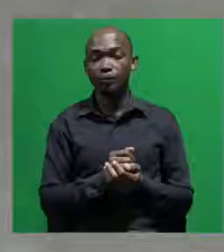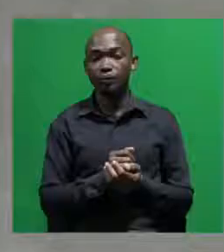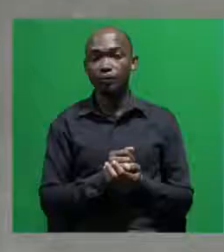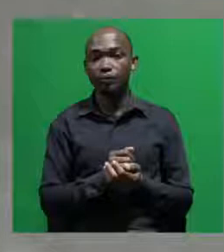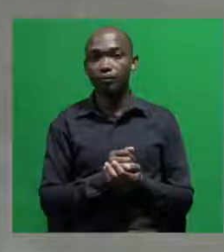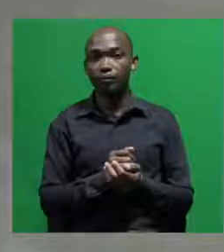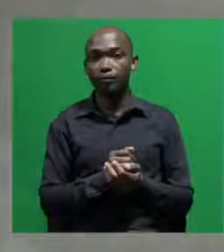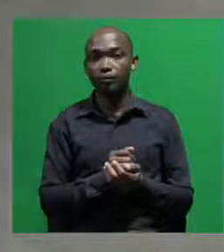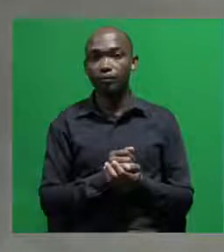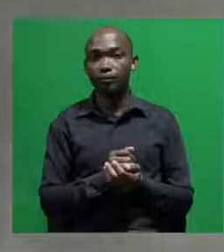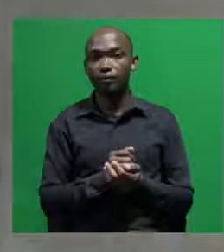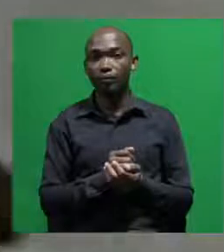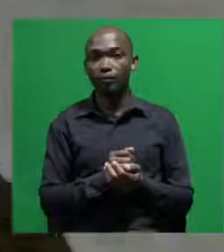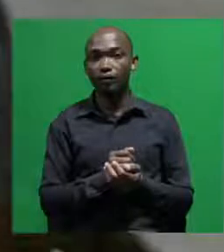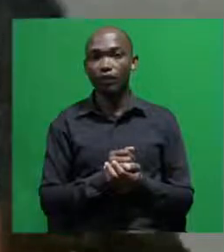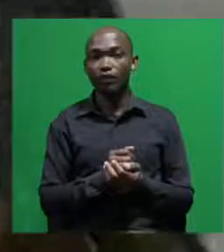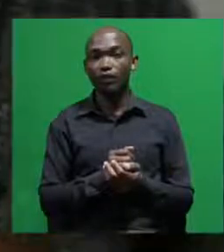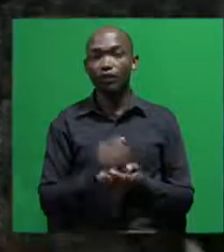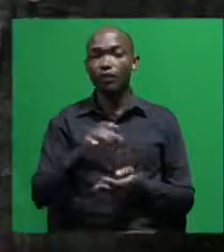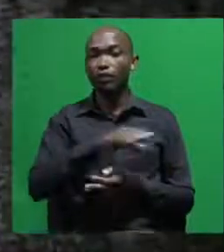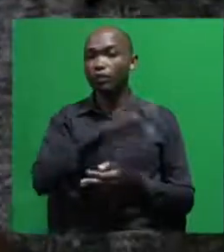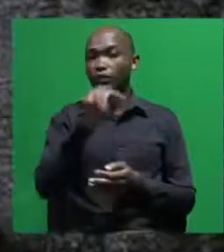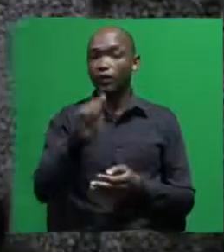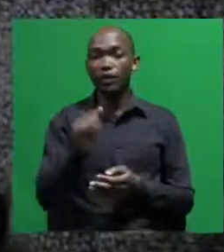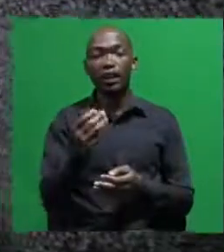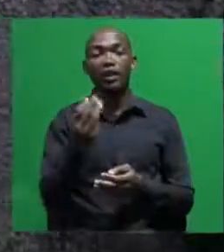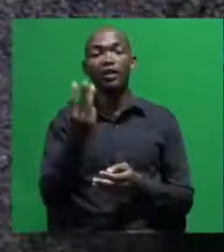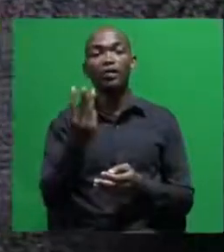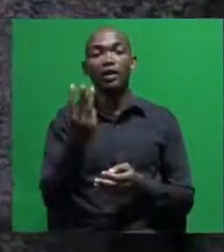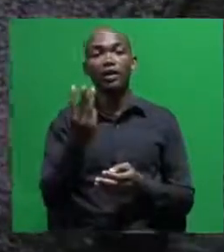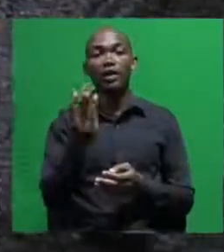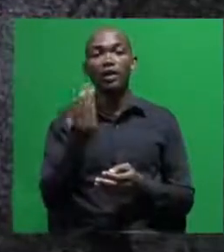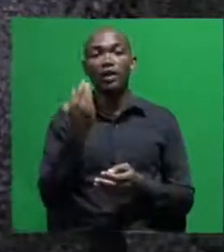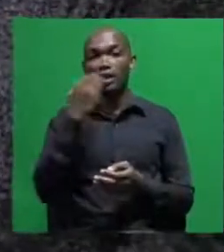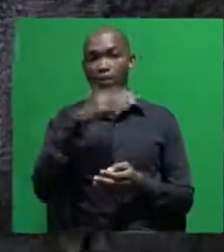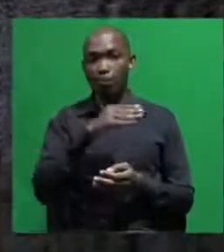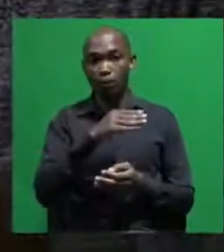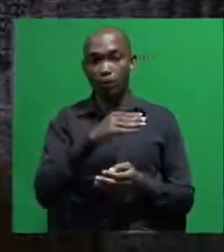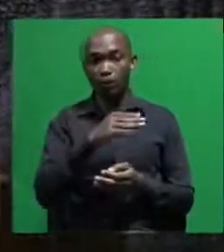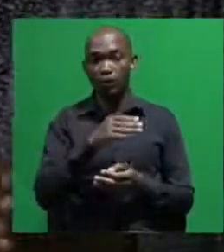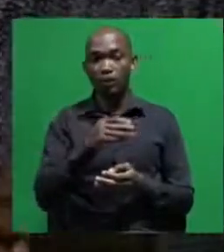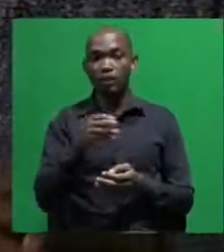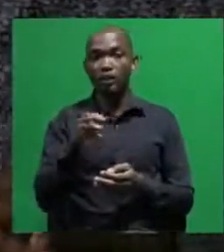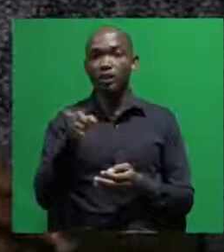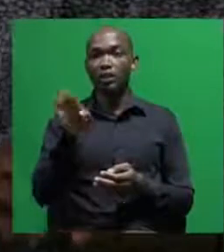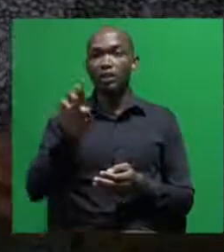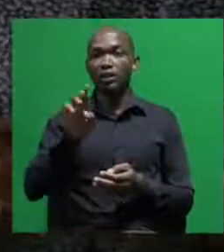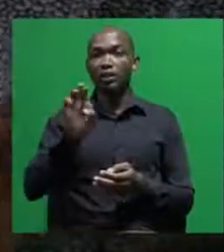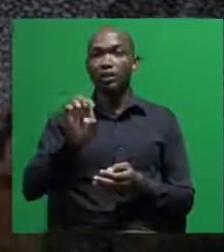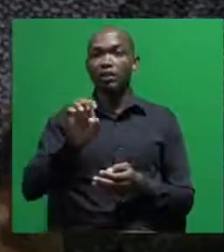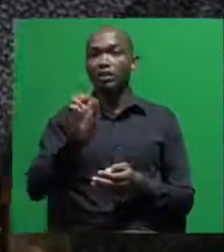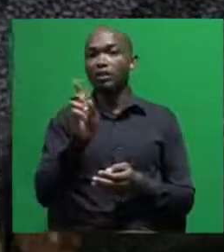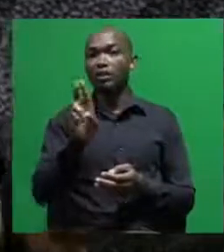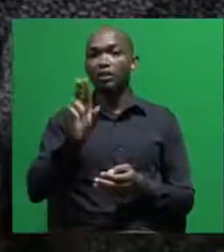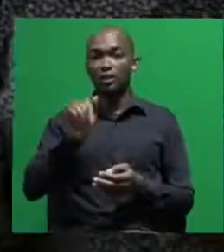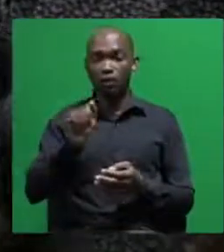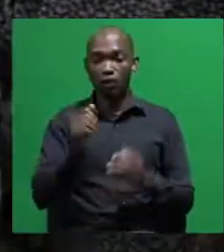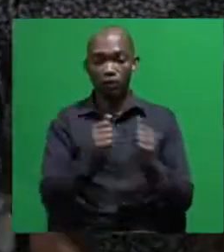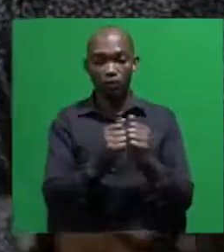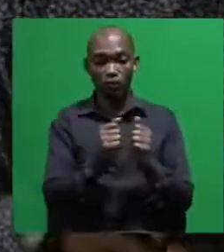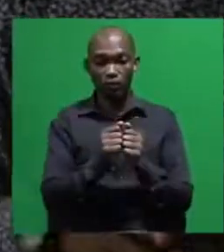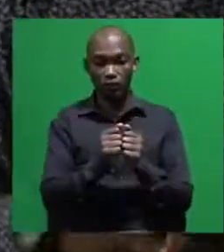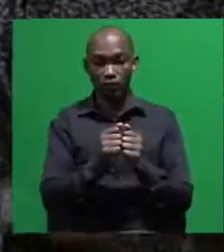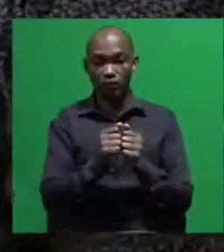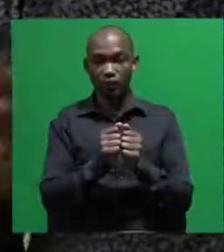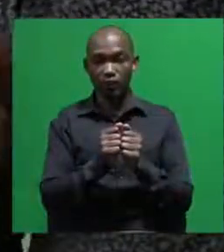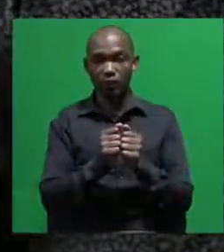So those are the 3 important regular objects that we are going to find, to